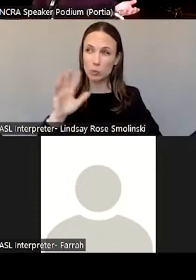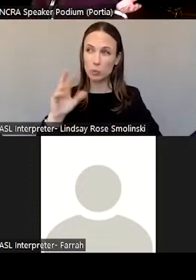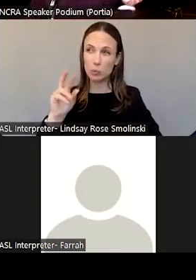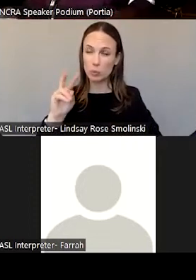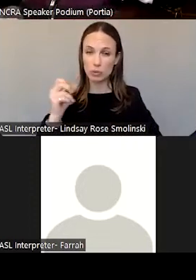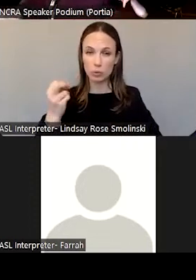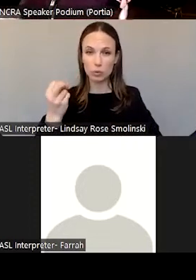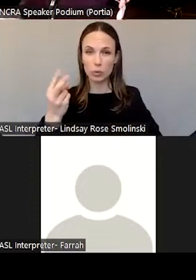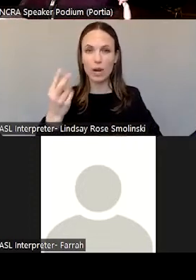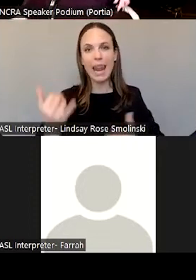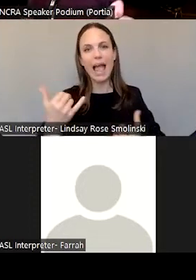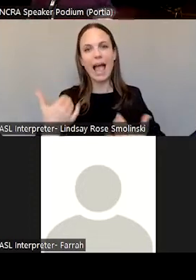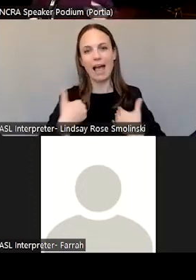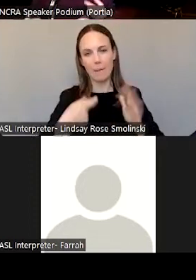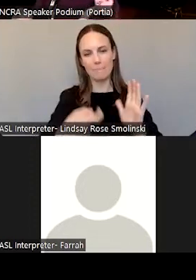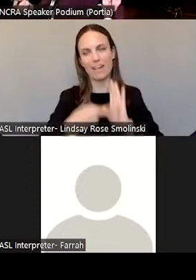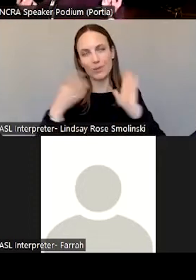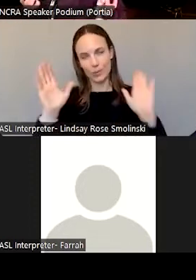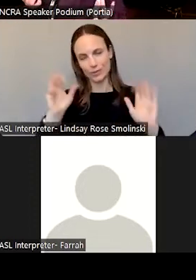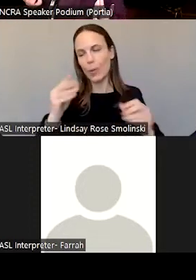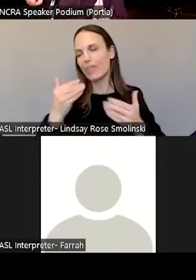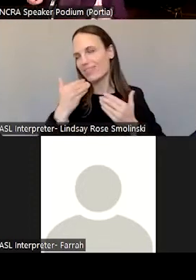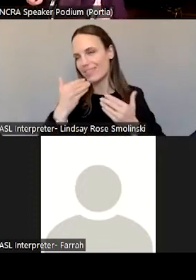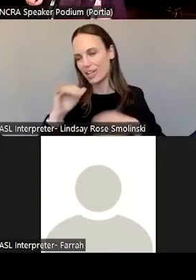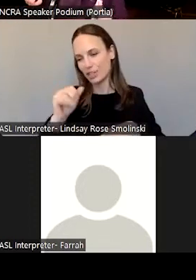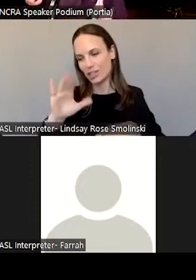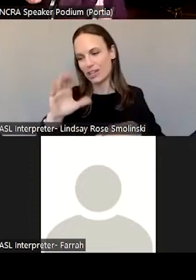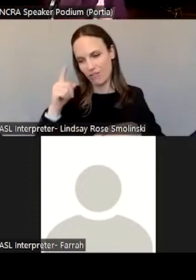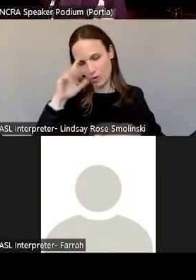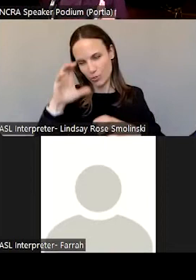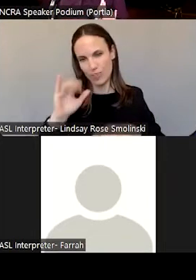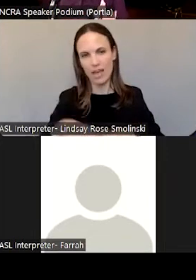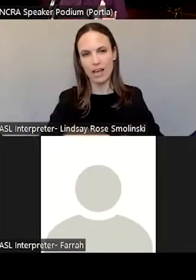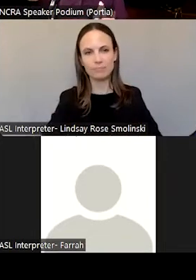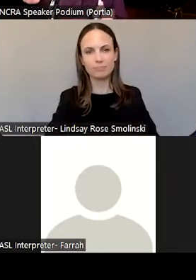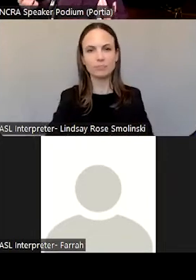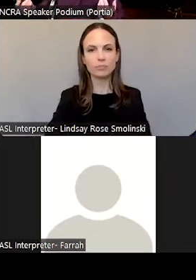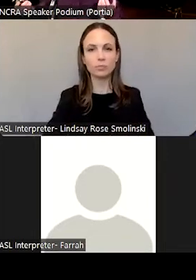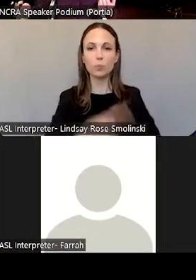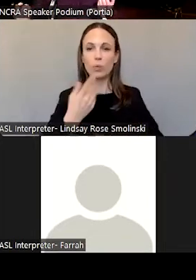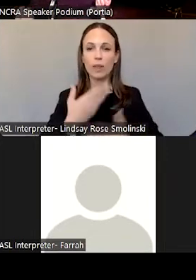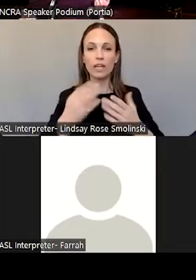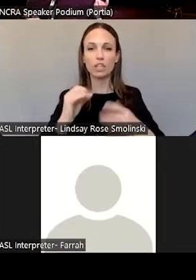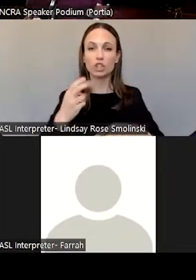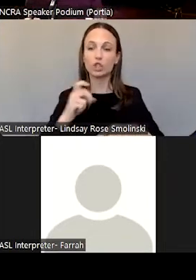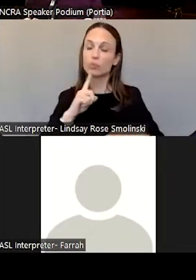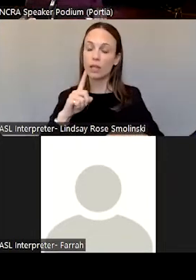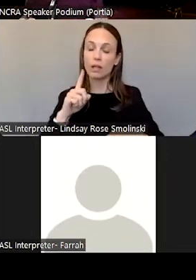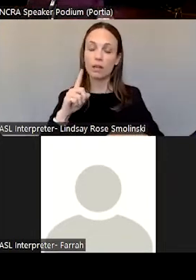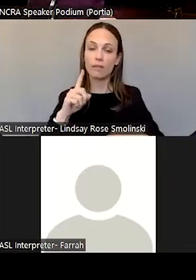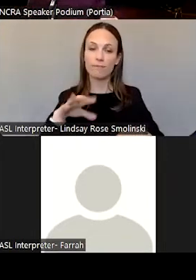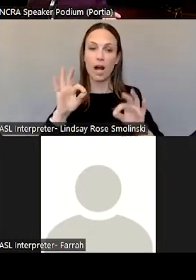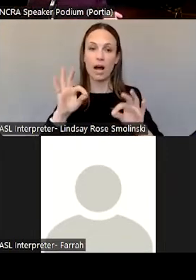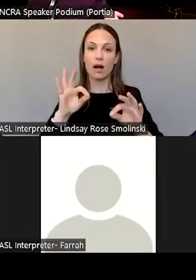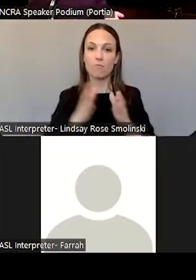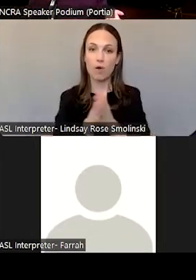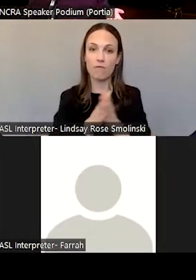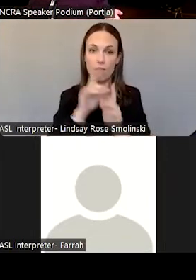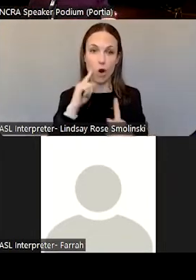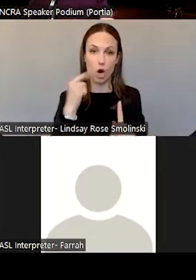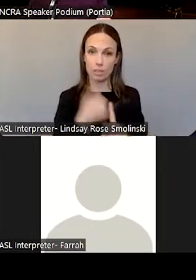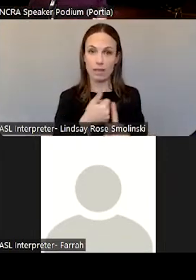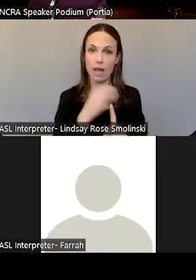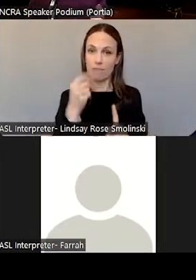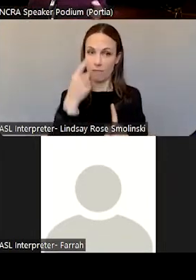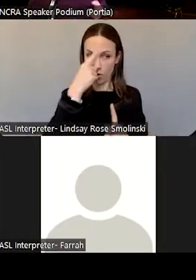2012, before now we have it mandatory. So thank you, Jessica, for doing that. But one of the things she really discovered that was a motivator for her and